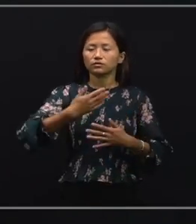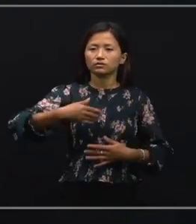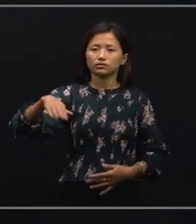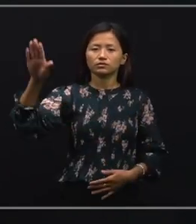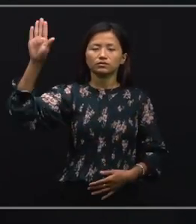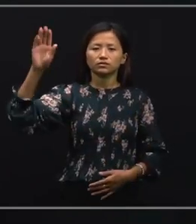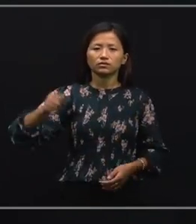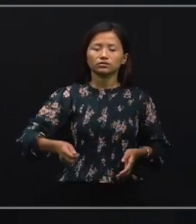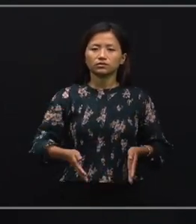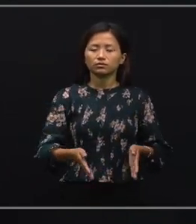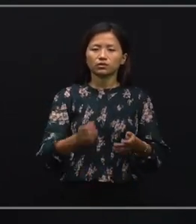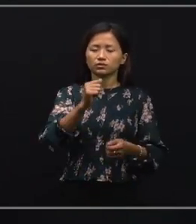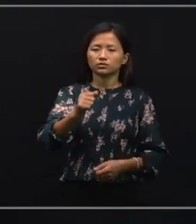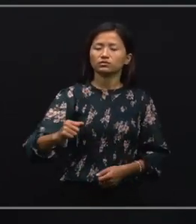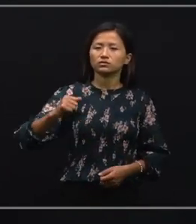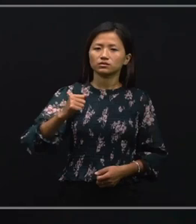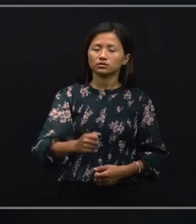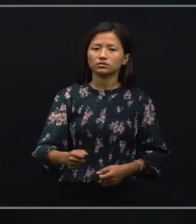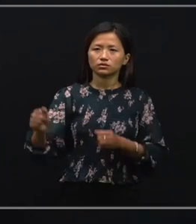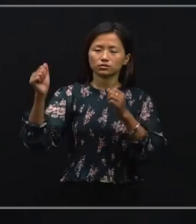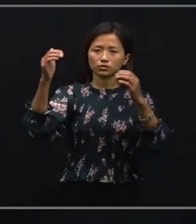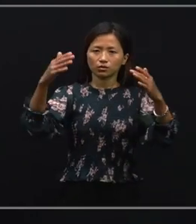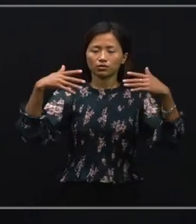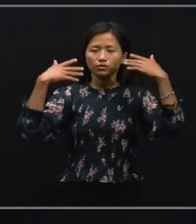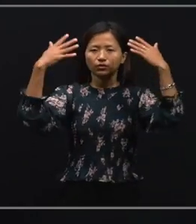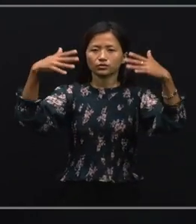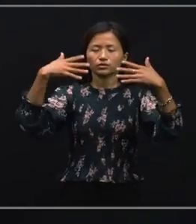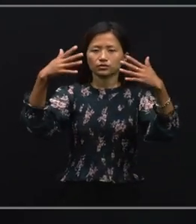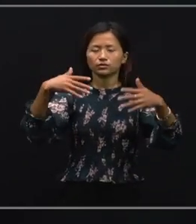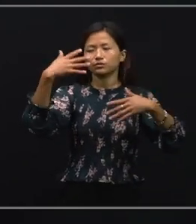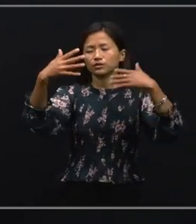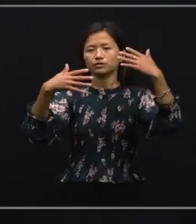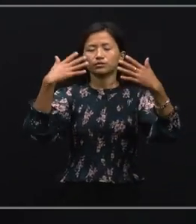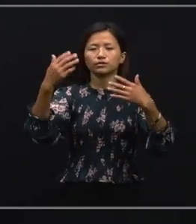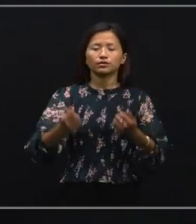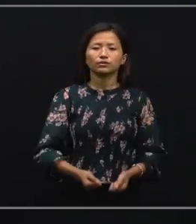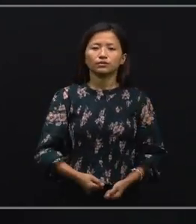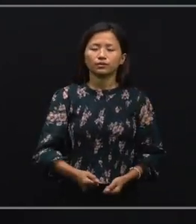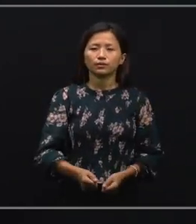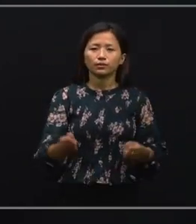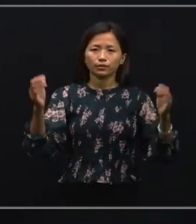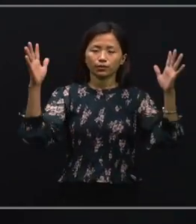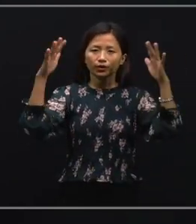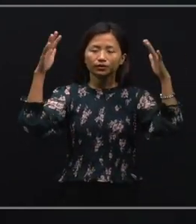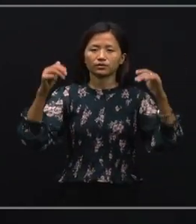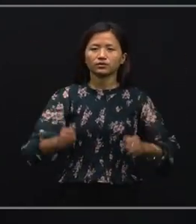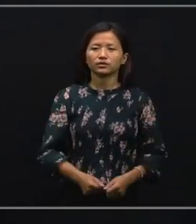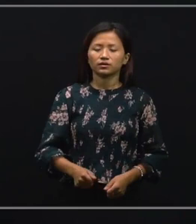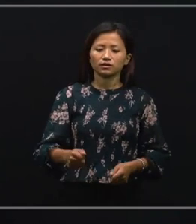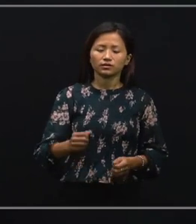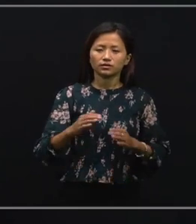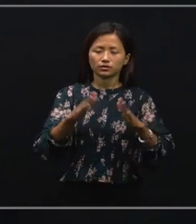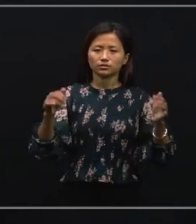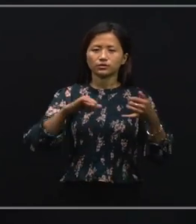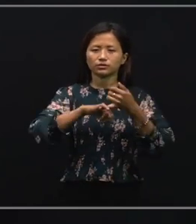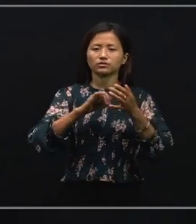to go on the boat in the stormy weather. And then they remember, this is not a ship. A ship would have been much